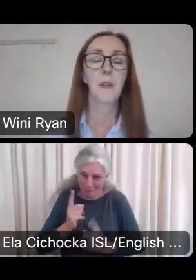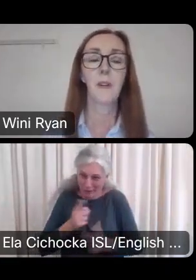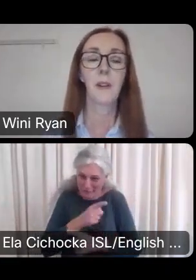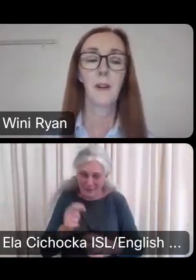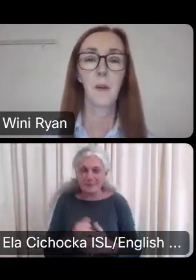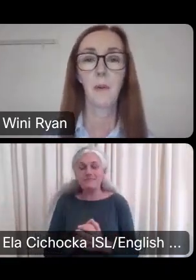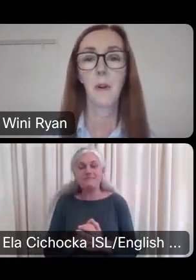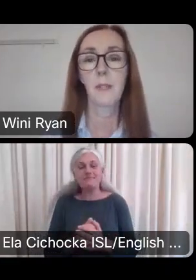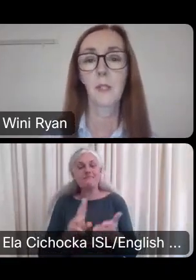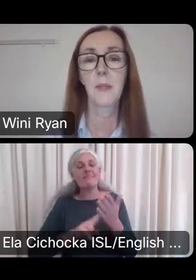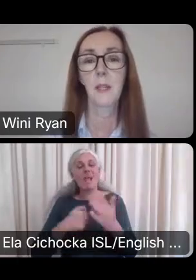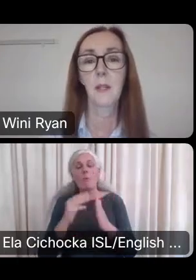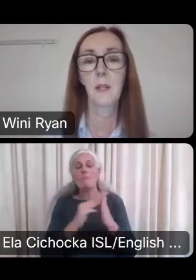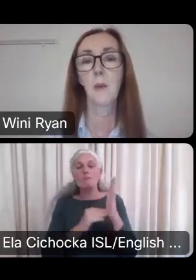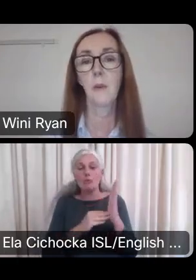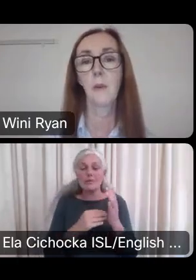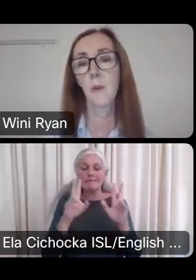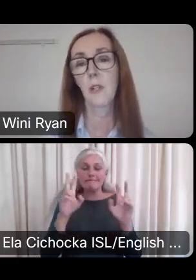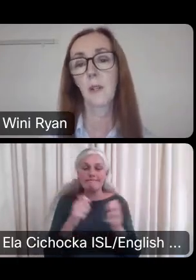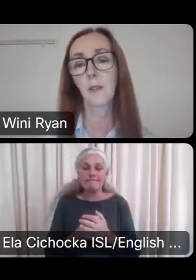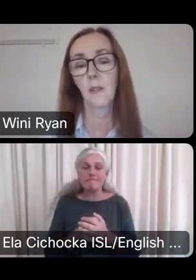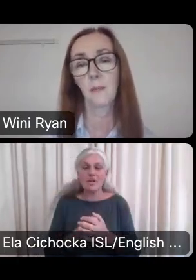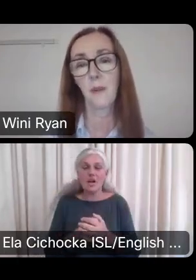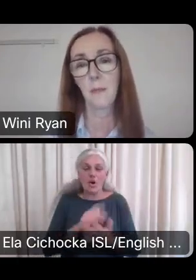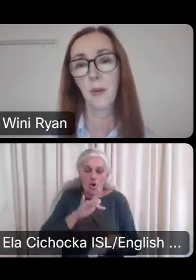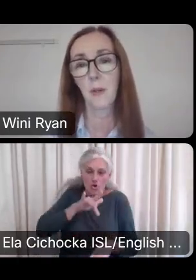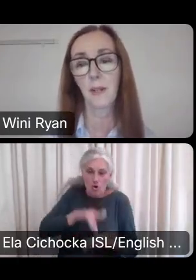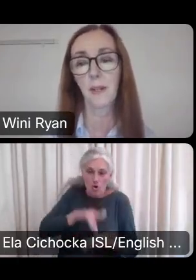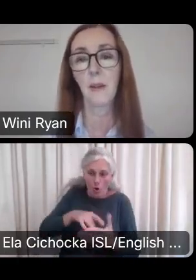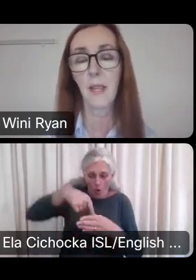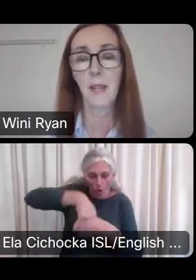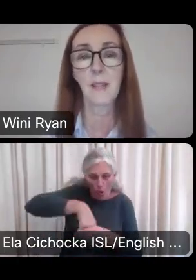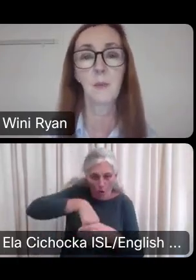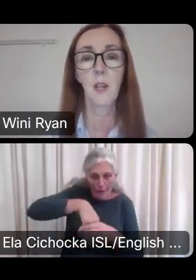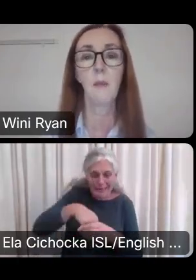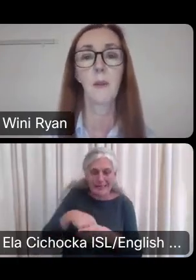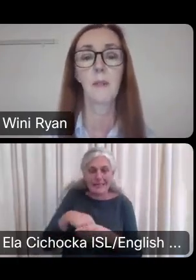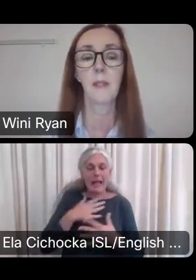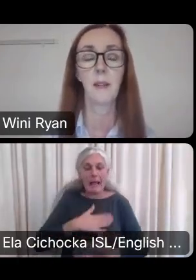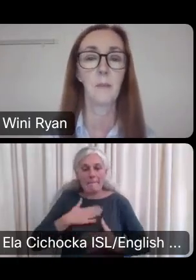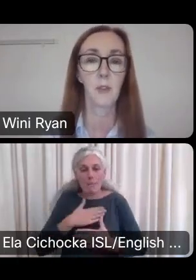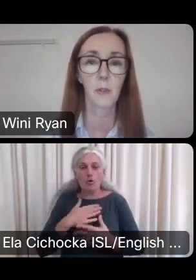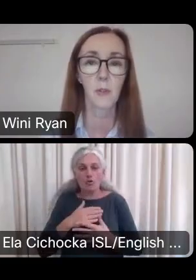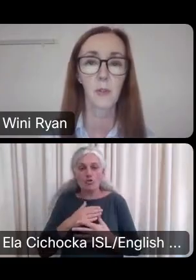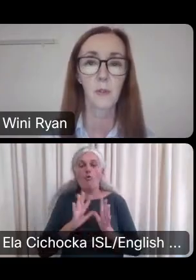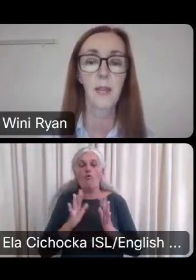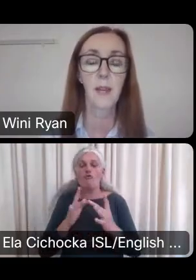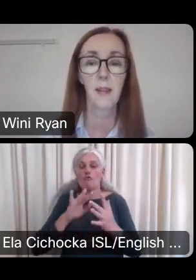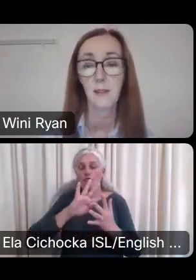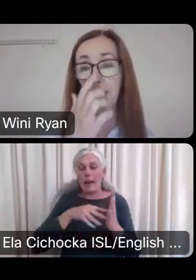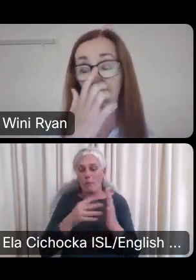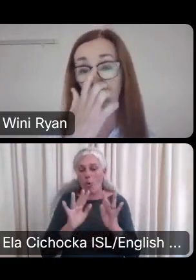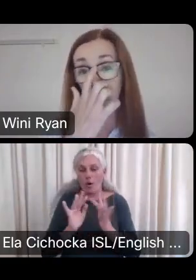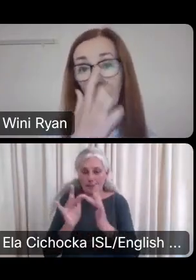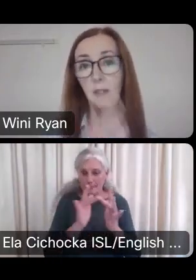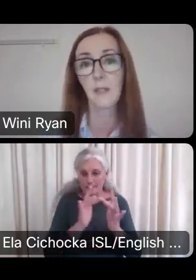use on our program is something called the Core Emotional Concerns Framework. Now, again, we covered this in Module 3 and